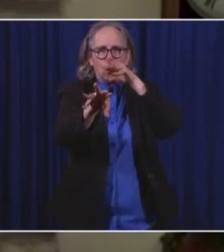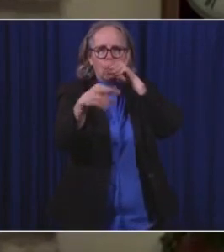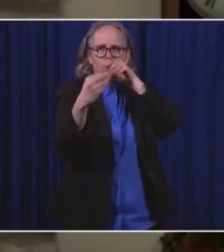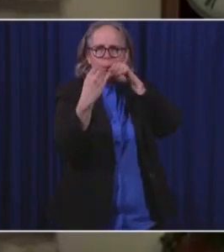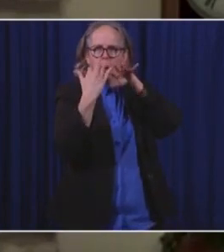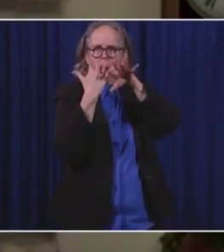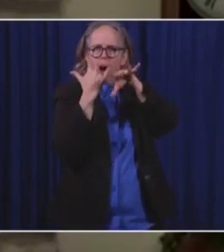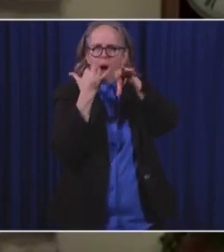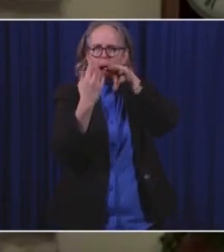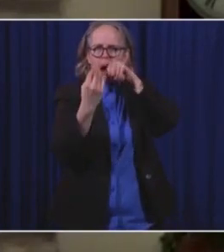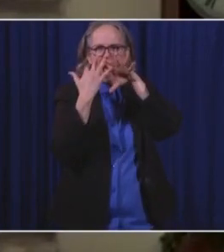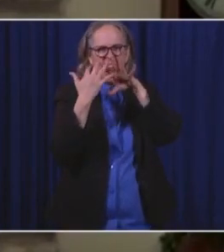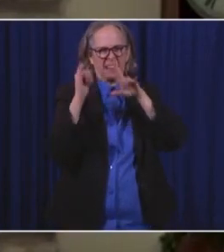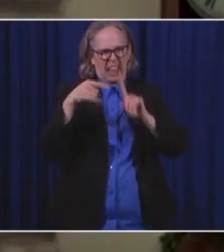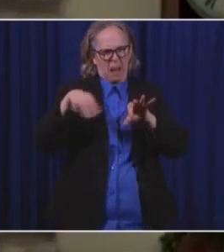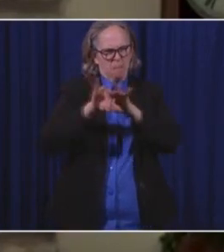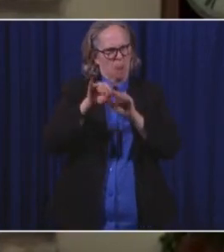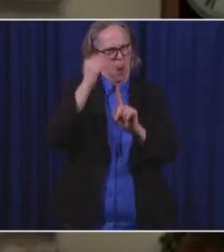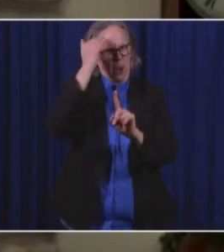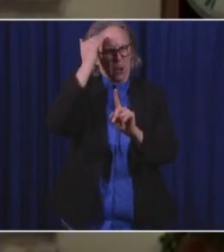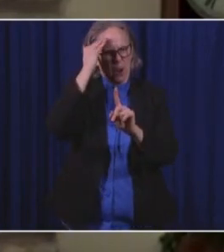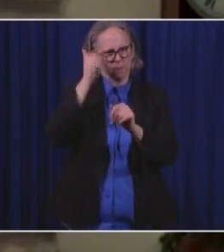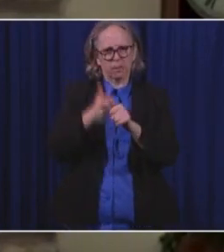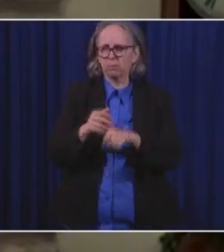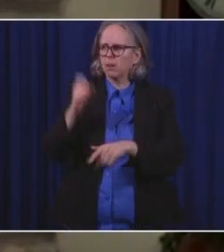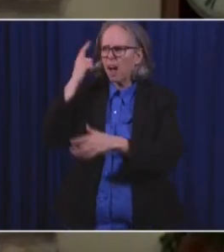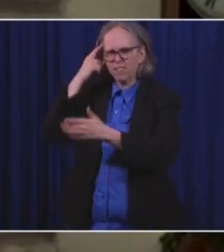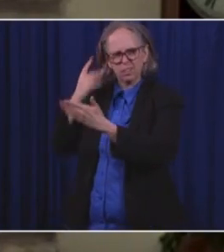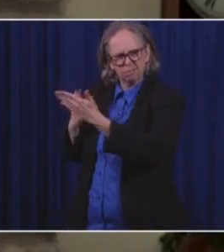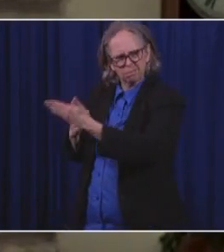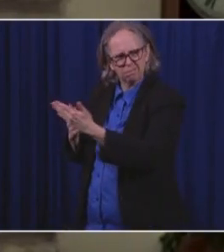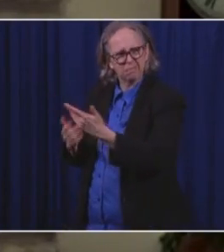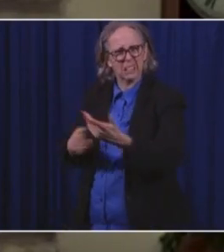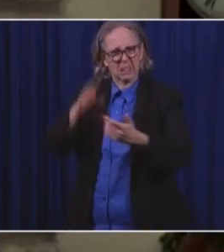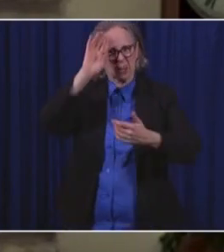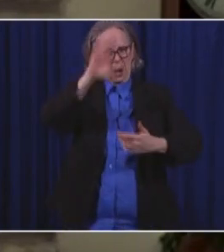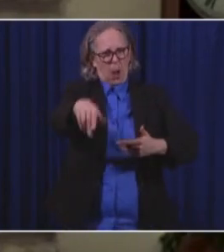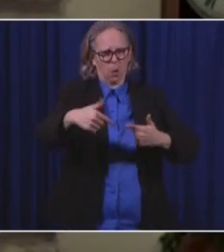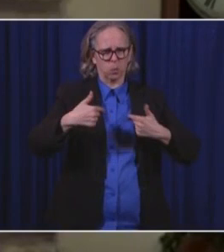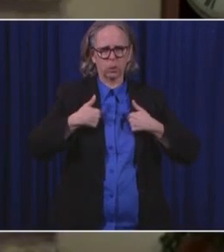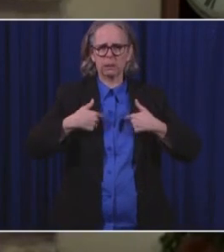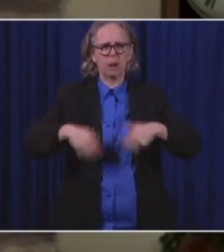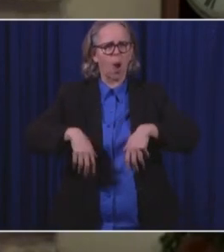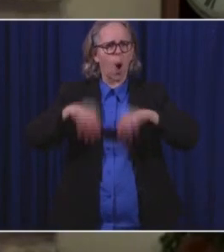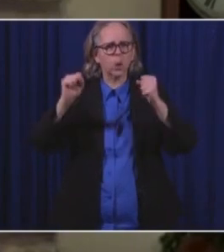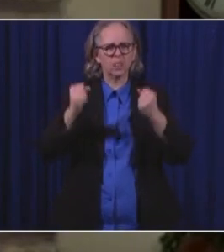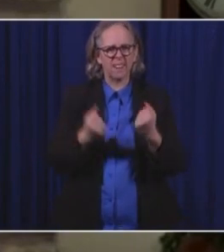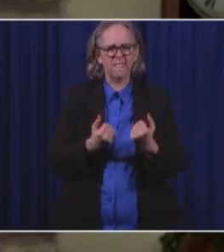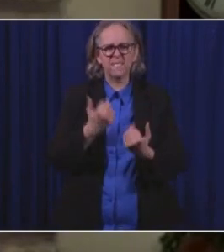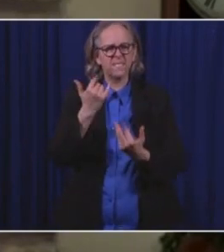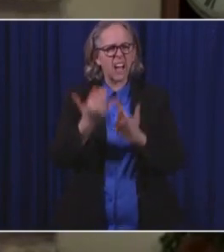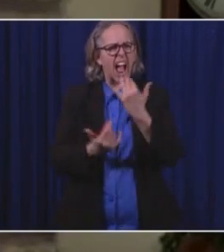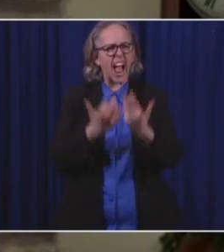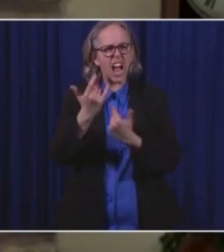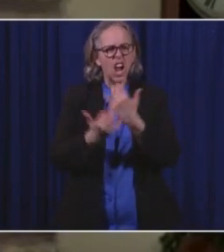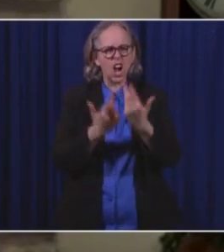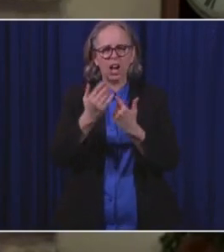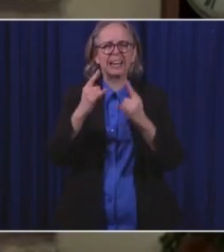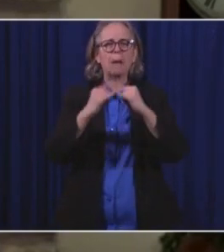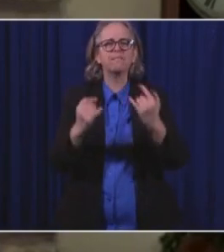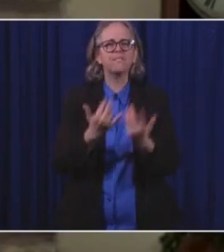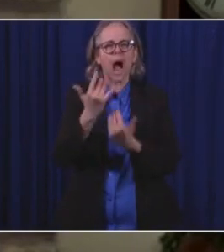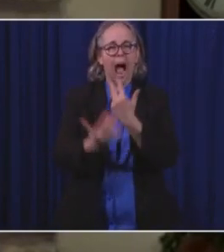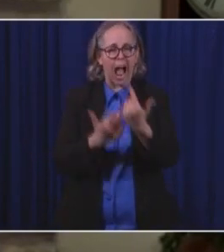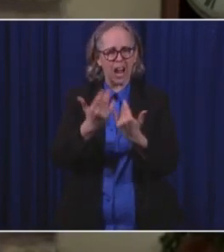There's things that we have done. Campfires. Have a campfire, and not a whole lot of people around, but a few